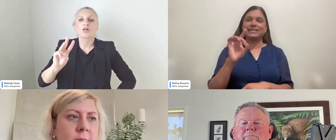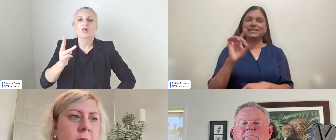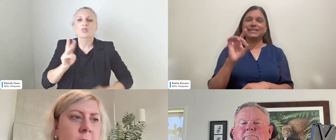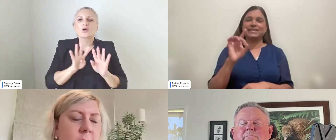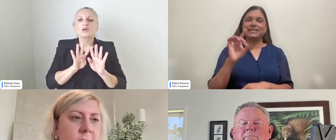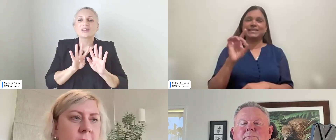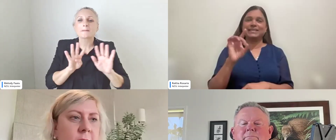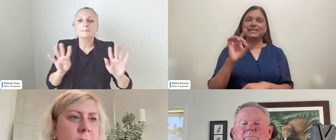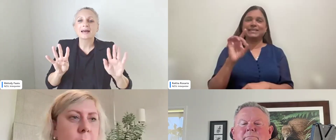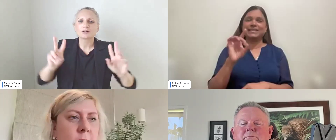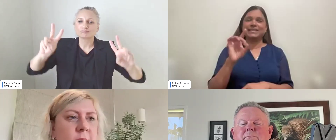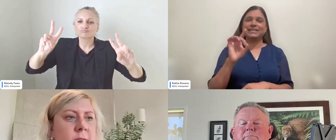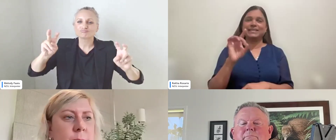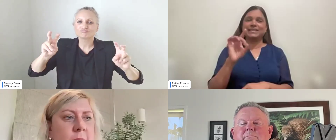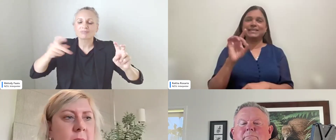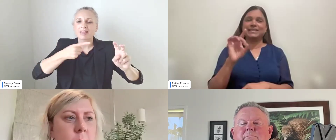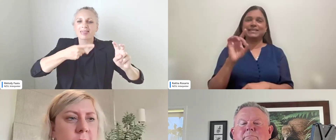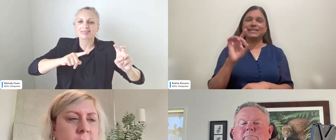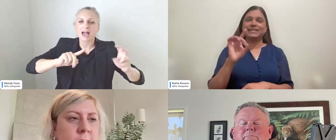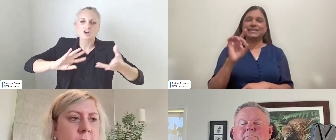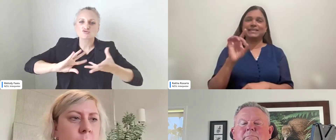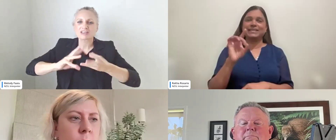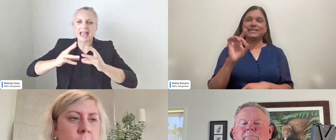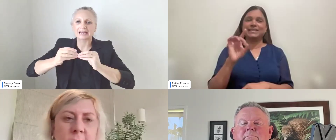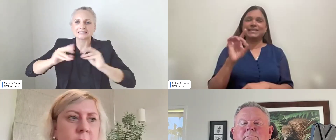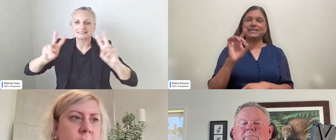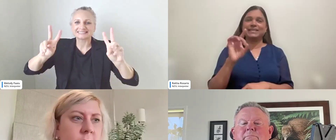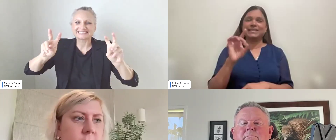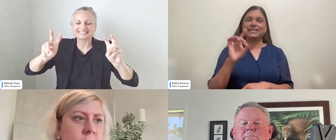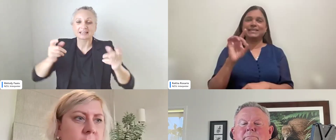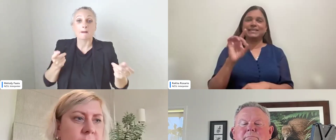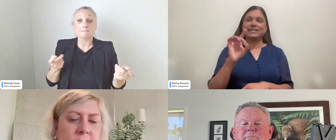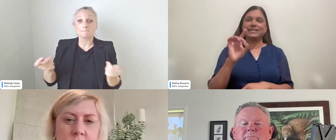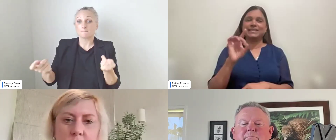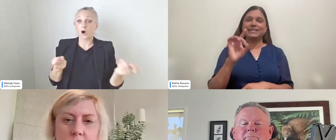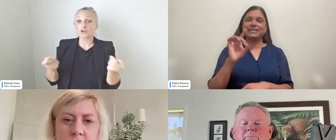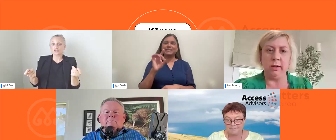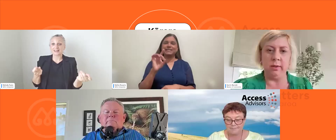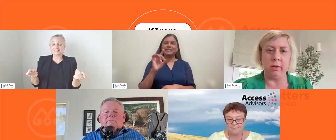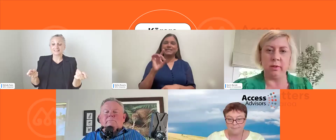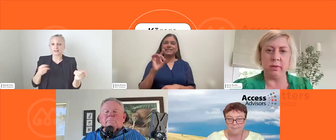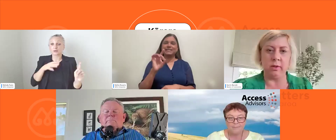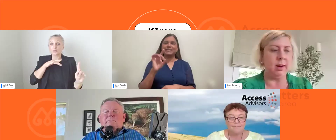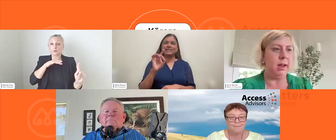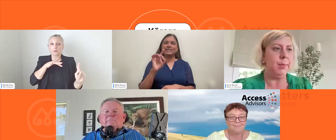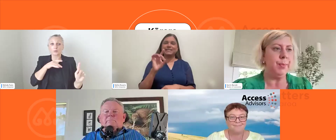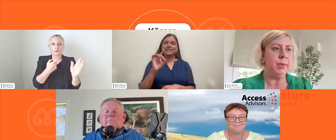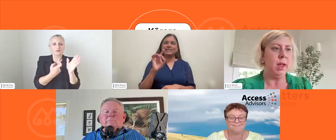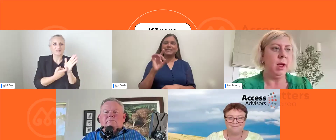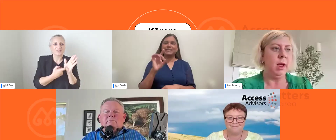creators, and moderating this panel is Raymond Dufton, who is on the screen